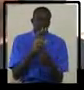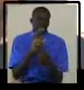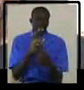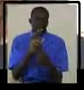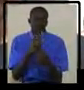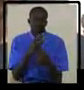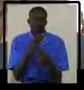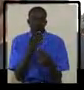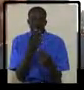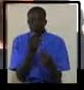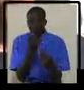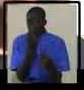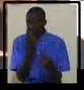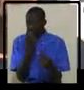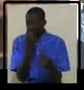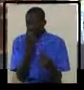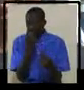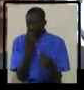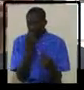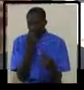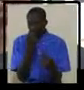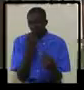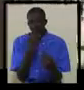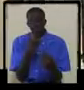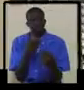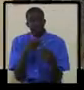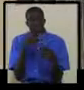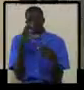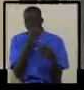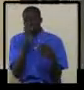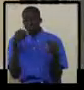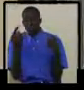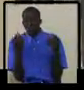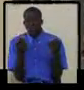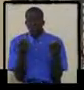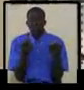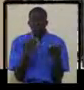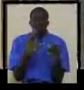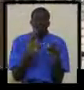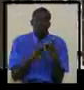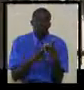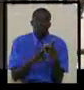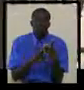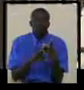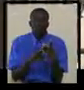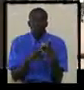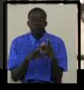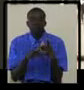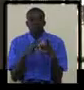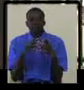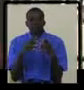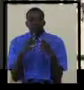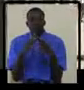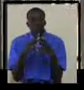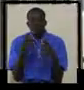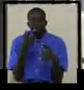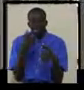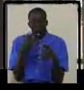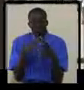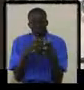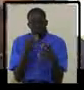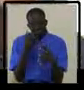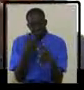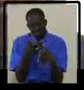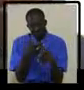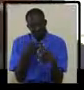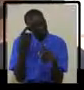You do have a nose to snuff out opportunity. Will it be exciting? Listen, it's all about the reactivity of metals. Of course it's gonna be